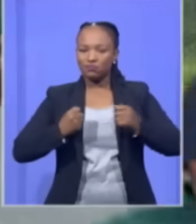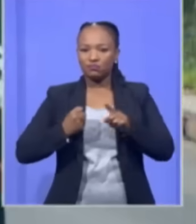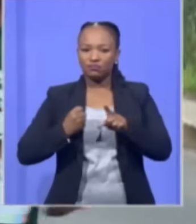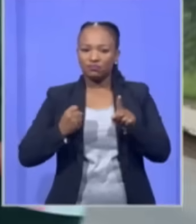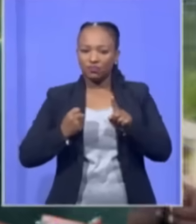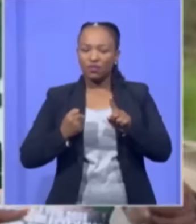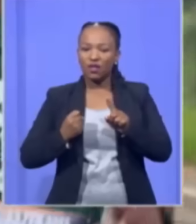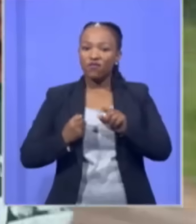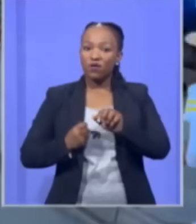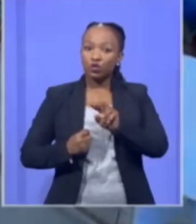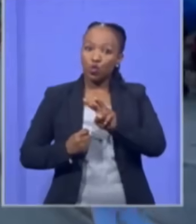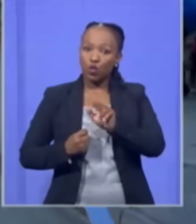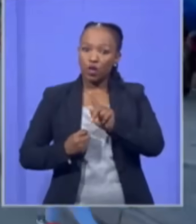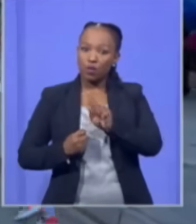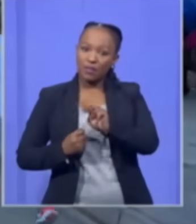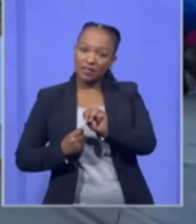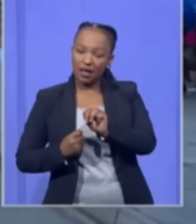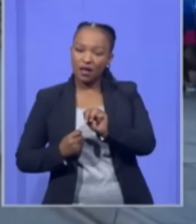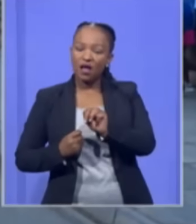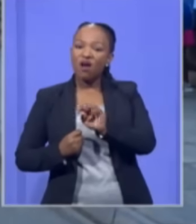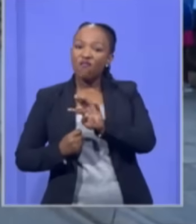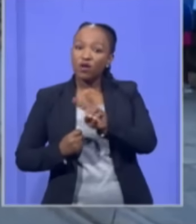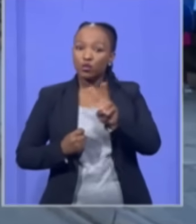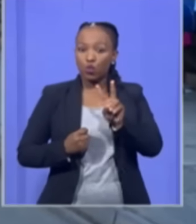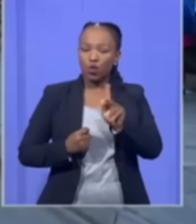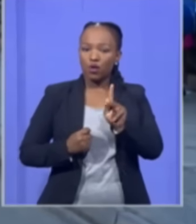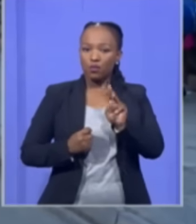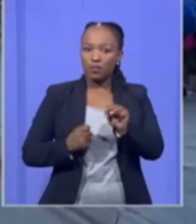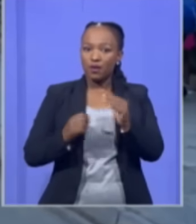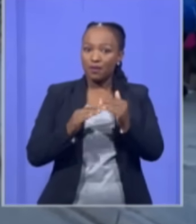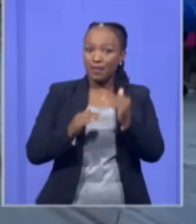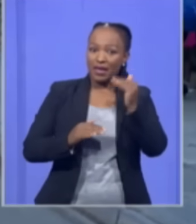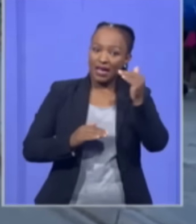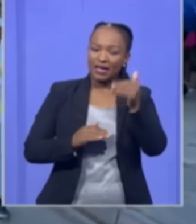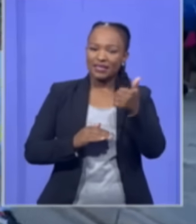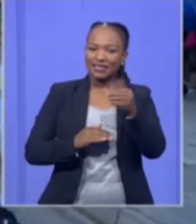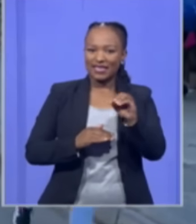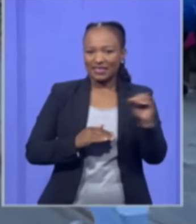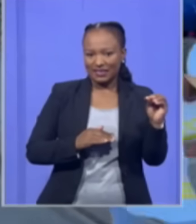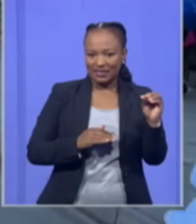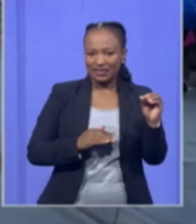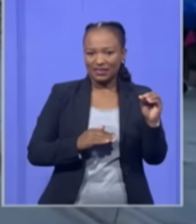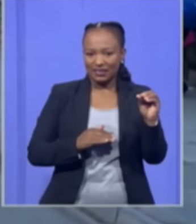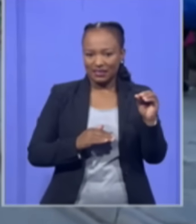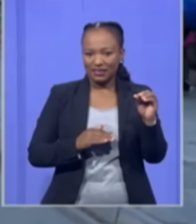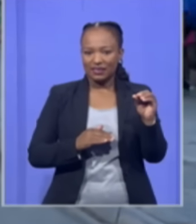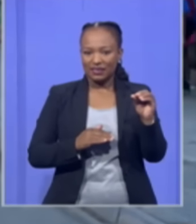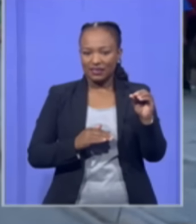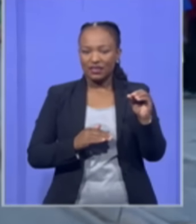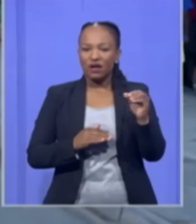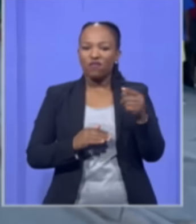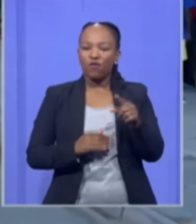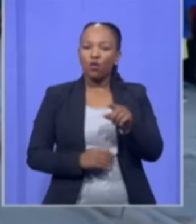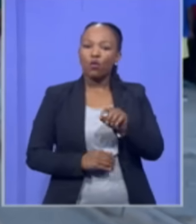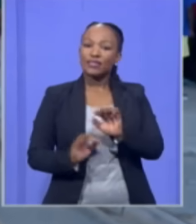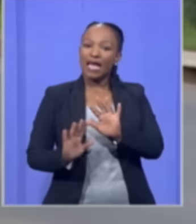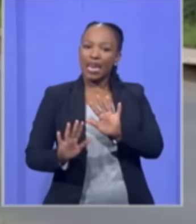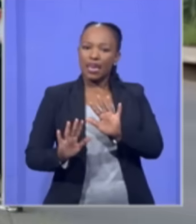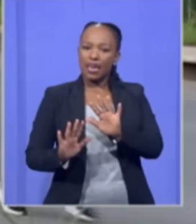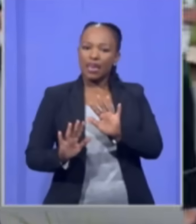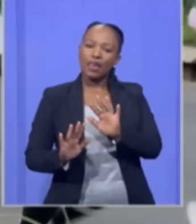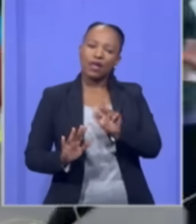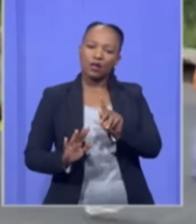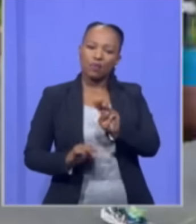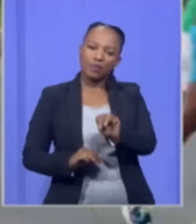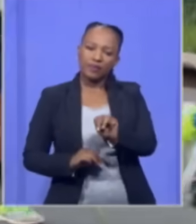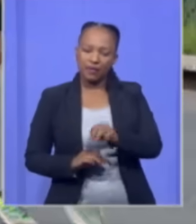42 kilometers, and then there are others. The highest is the 600 for 10 kilometers.